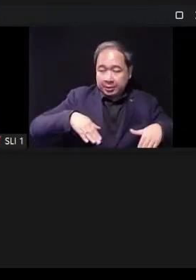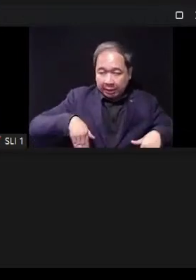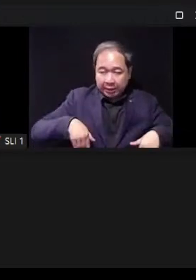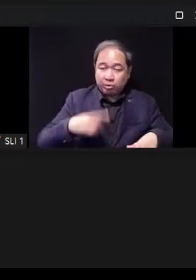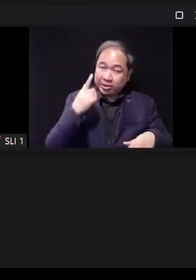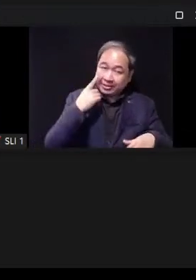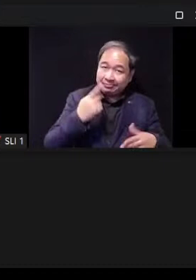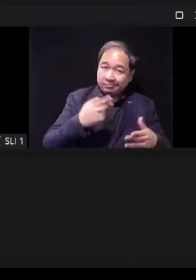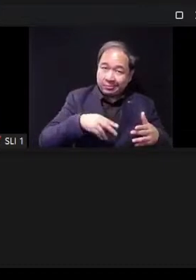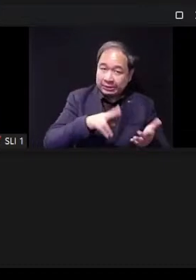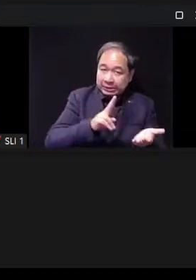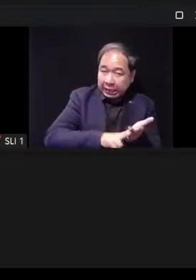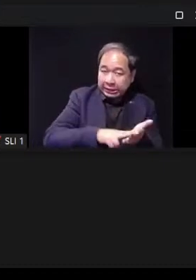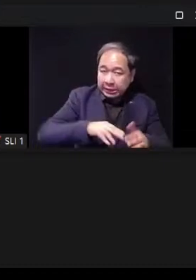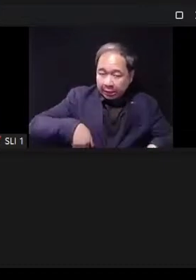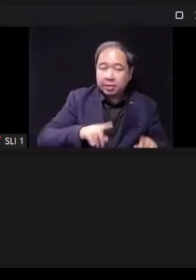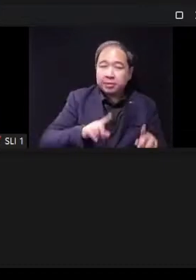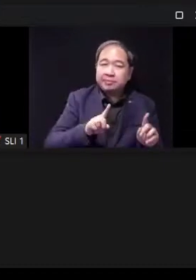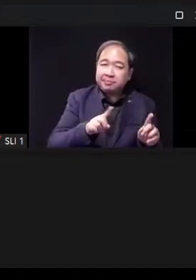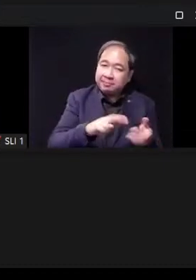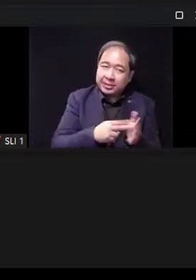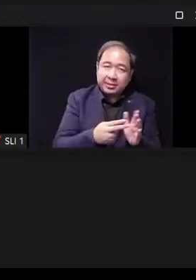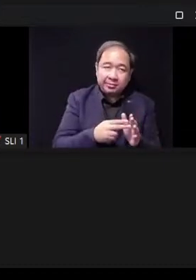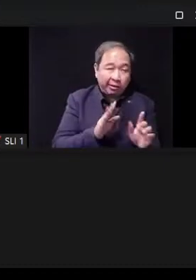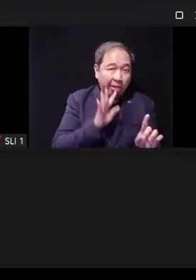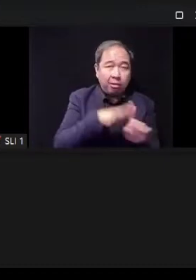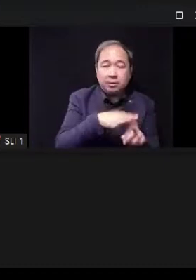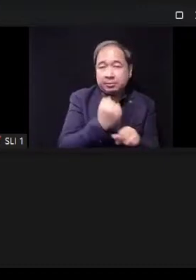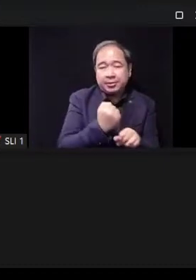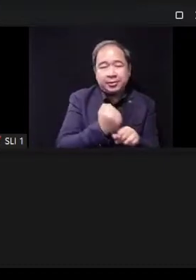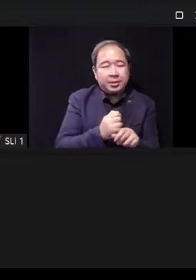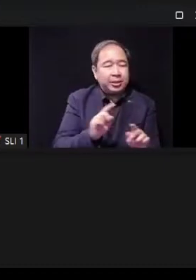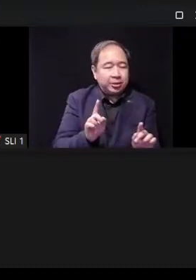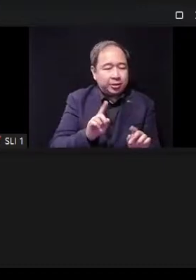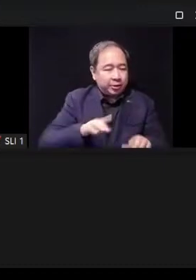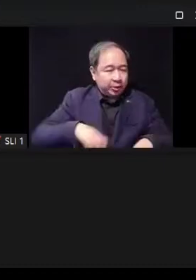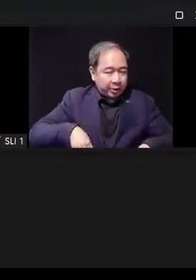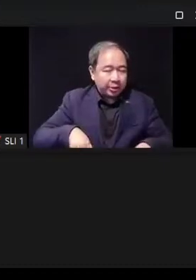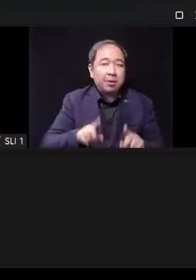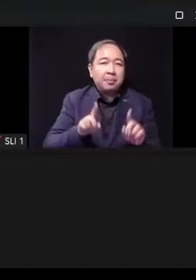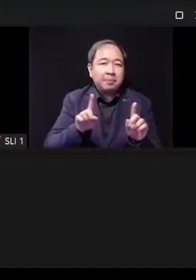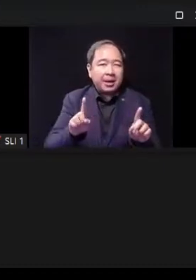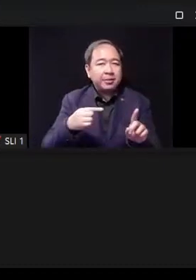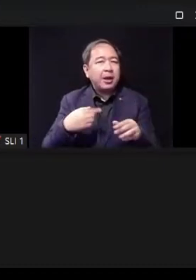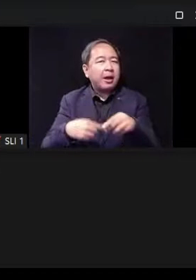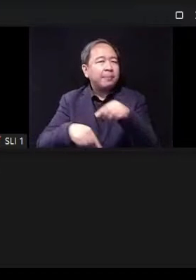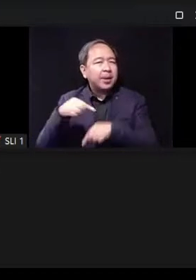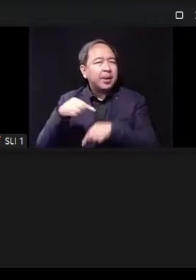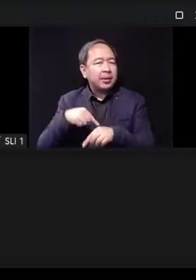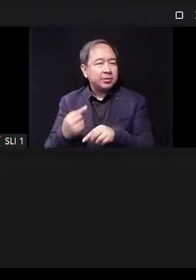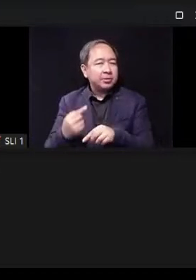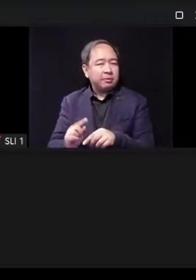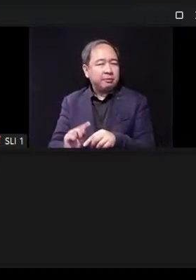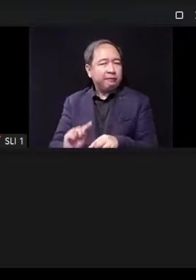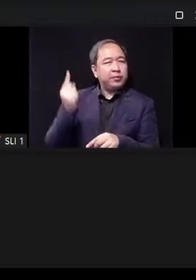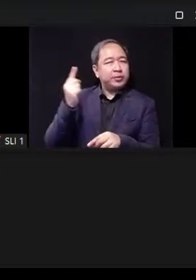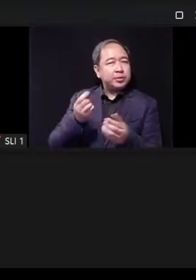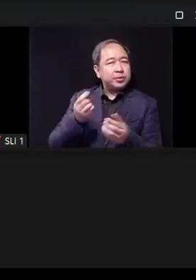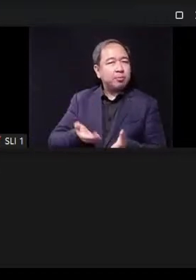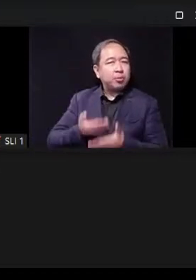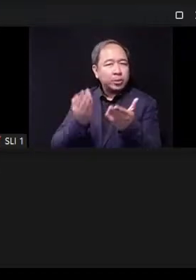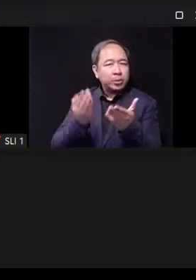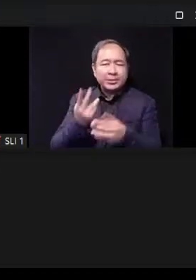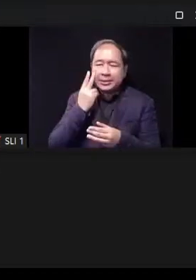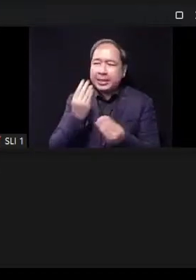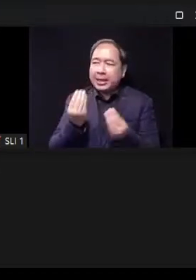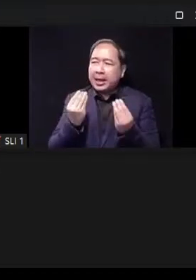it doesn't apply to them. So going back to their original proposal, and again, really trying to find a compromise